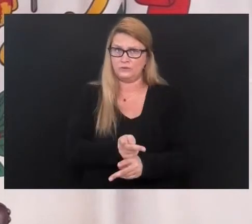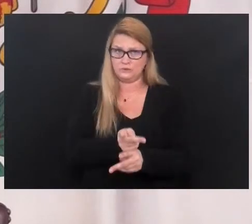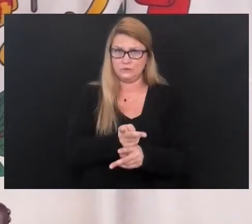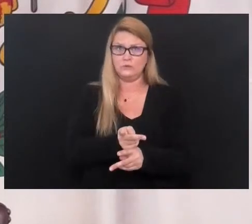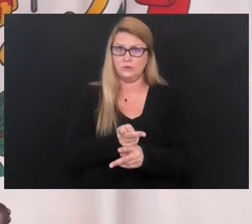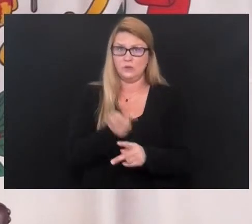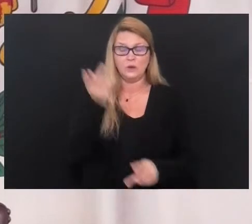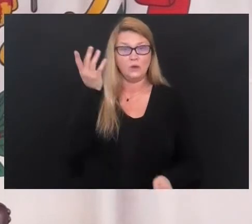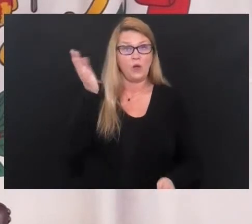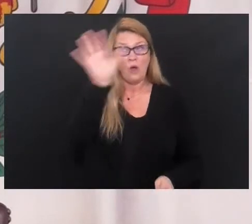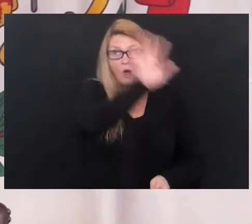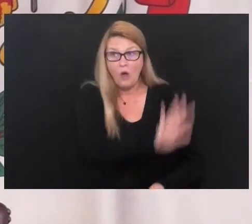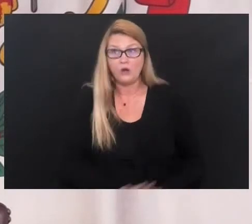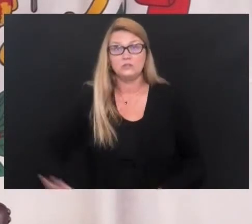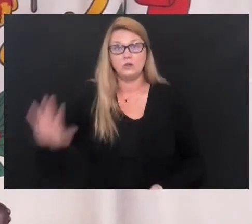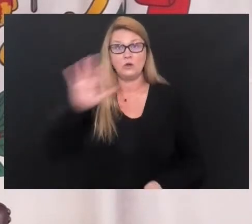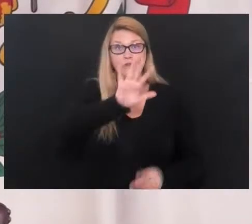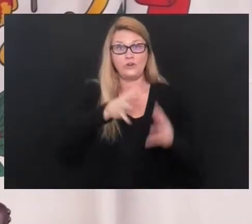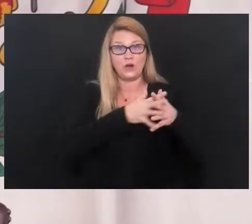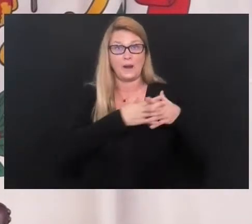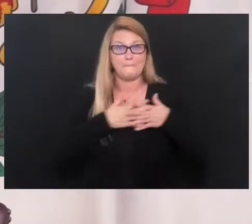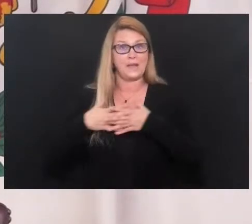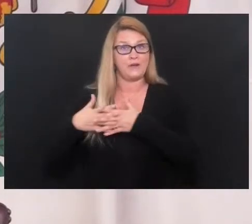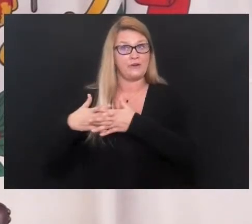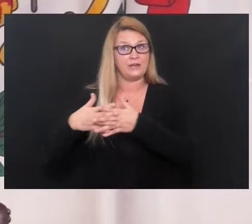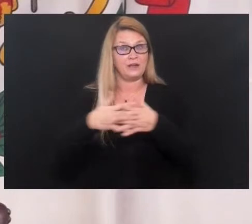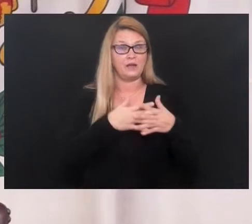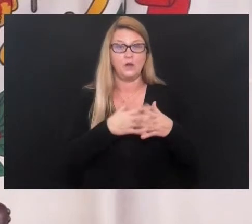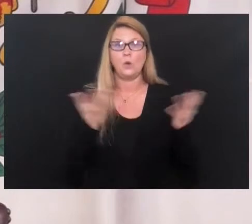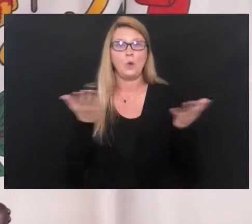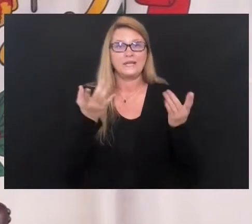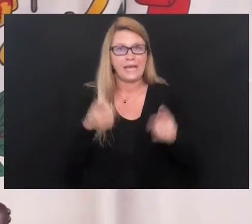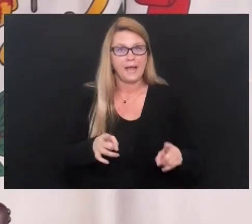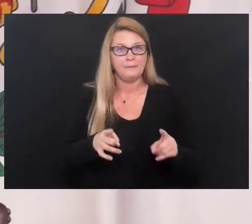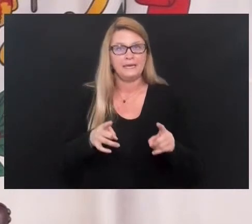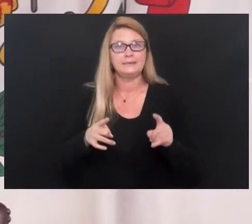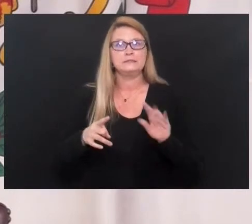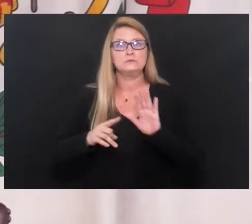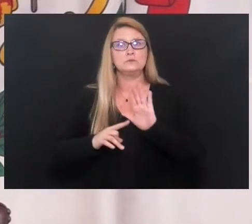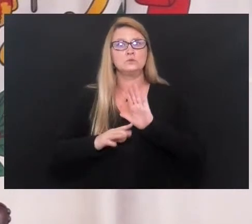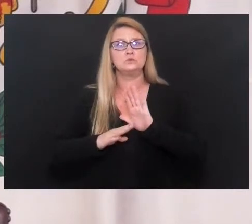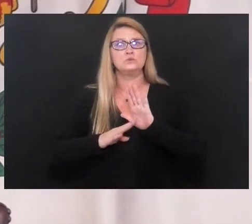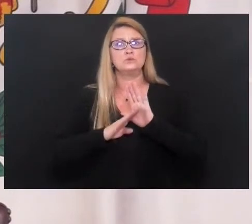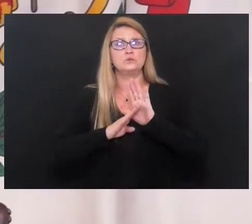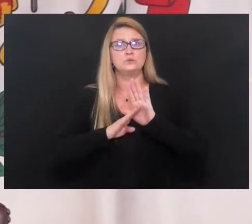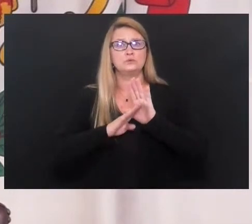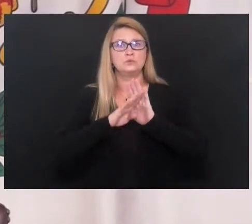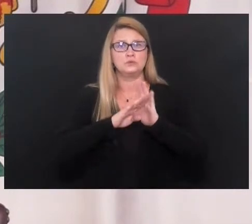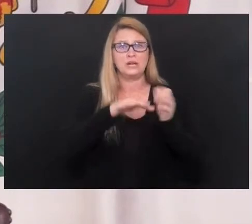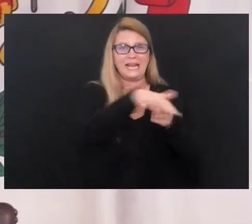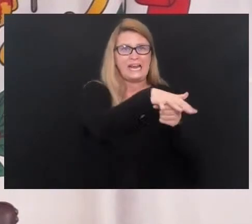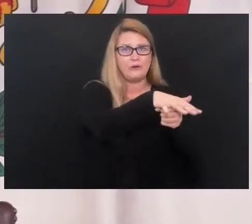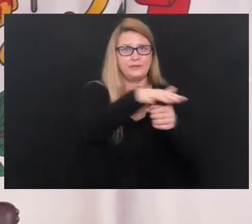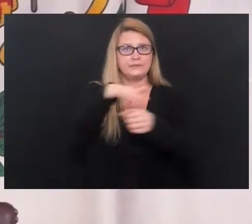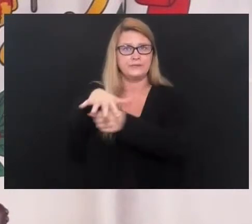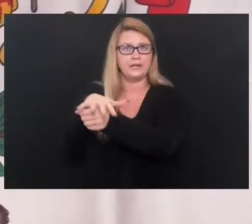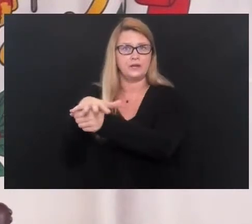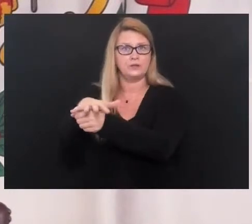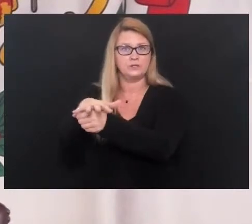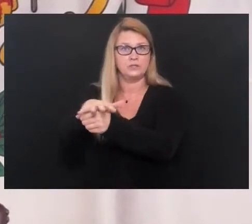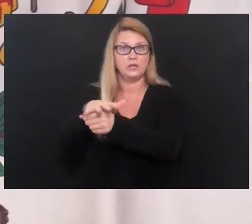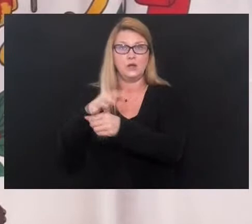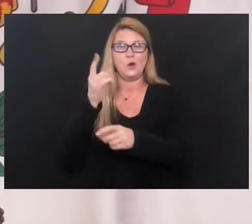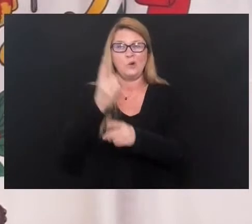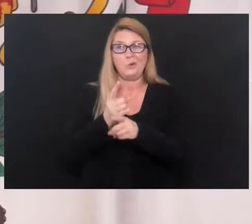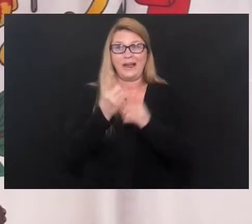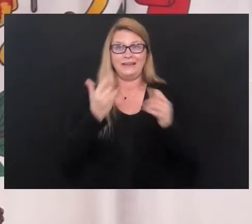across America, we're starting to see this thing heat back up in some different areas. It's not time for high